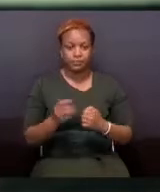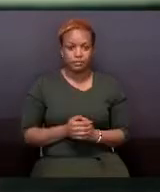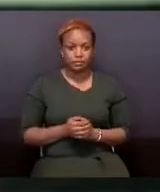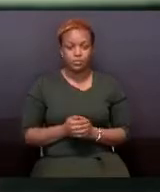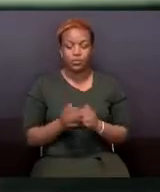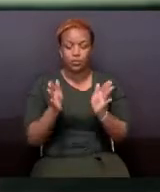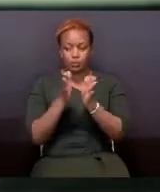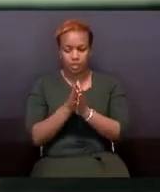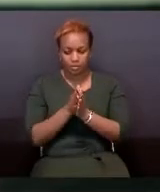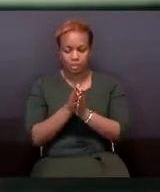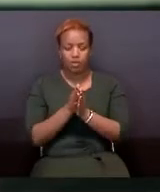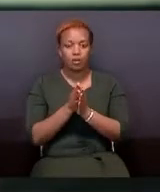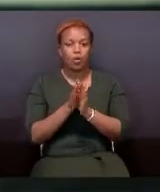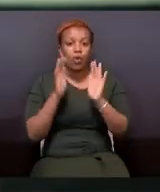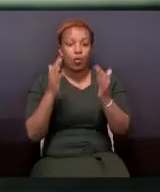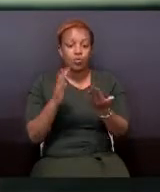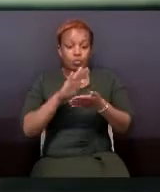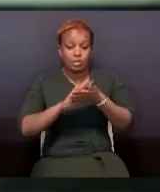with or without us,